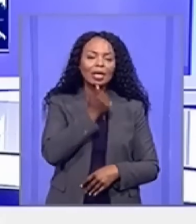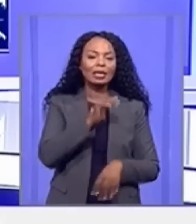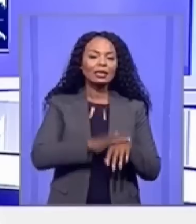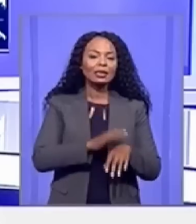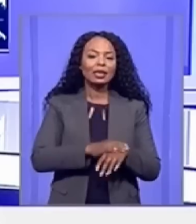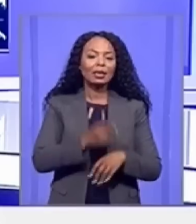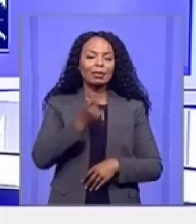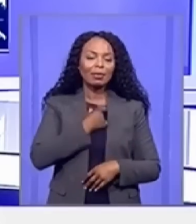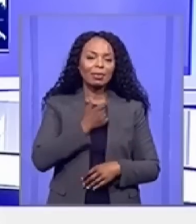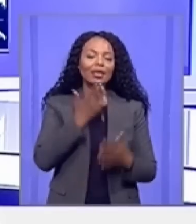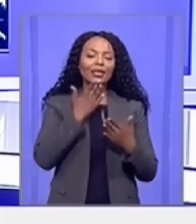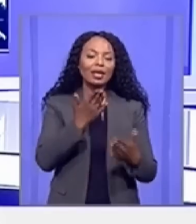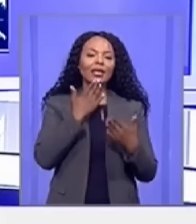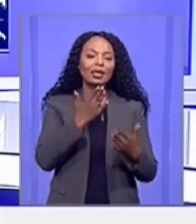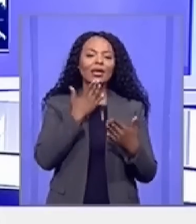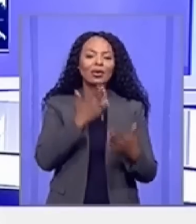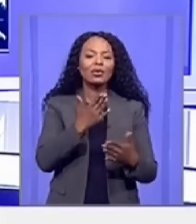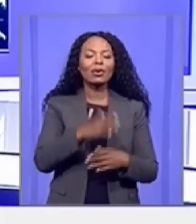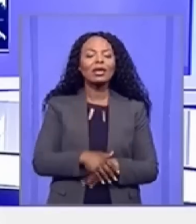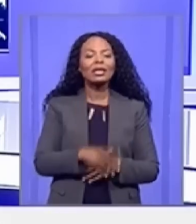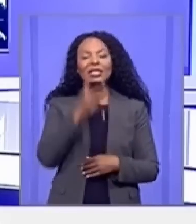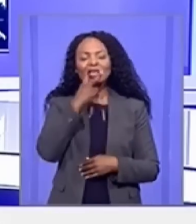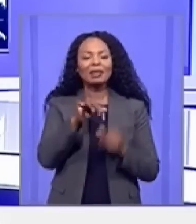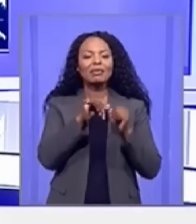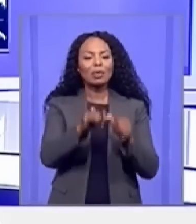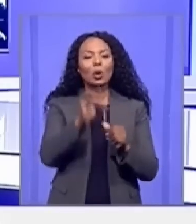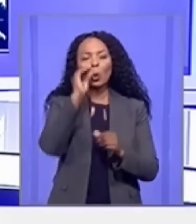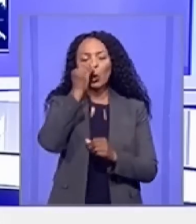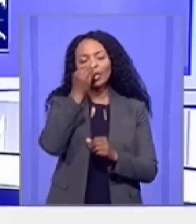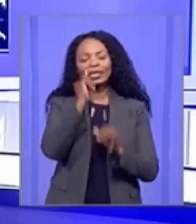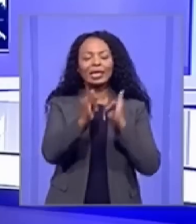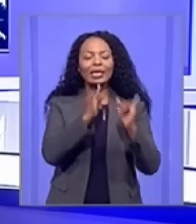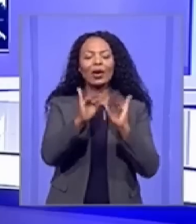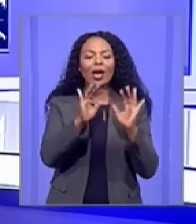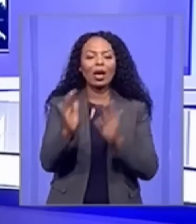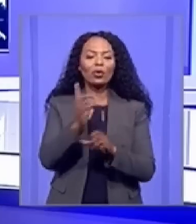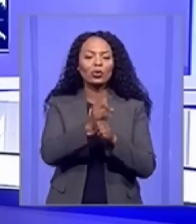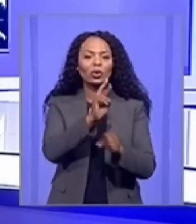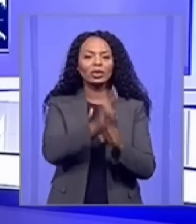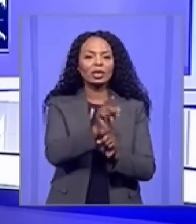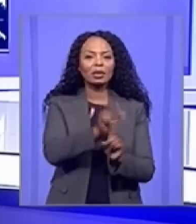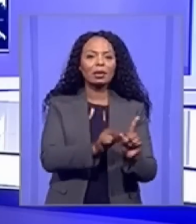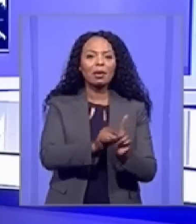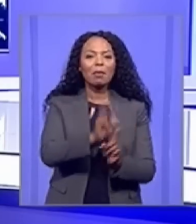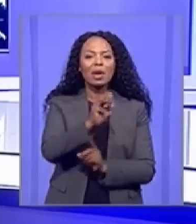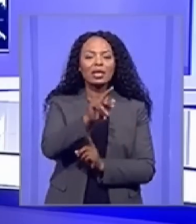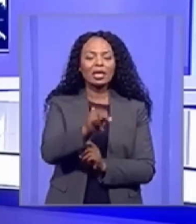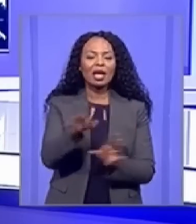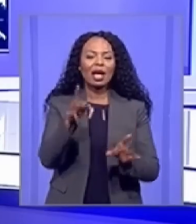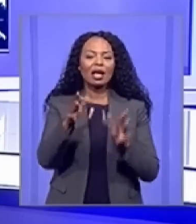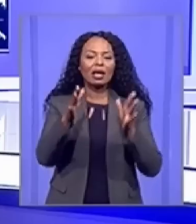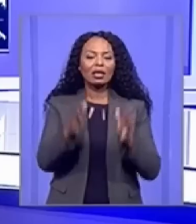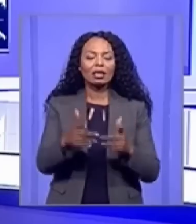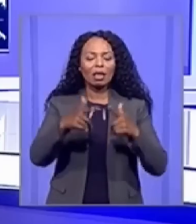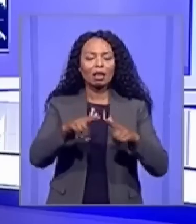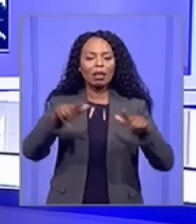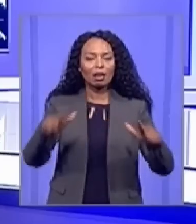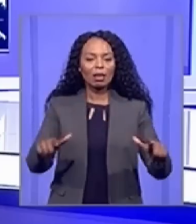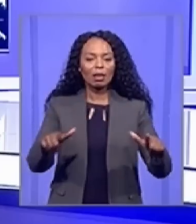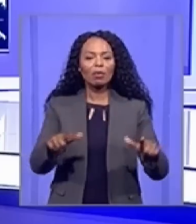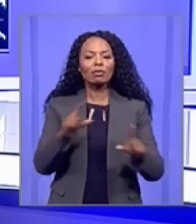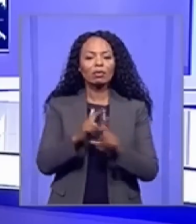ha re le we puisana rona re tlabela re bona gona ka tswela pele ka yona jwang mo ke ngaka Martin Mahanke eno e leng setsibi sa puo le botjhaba a re hlalosetsa